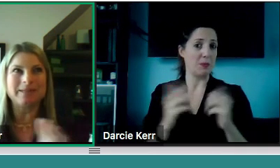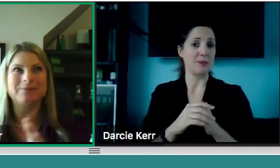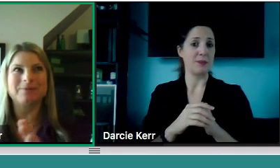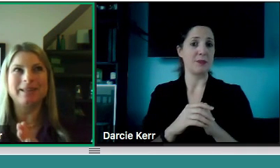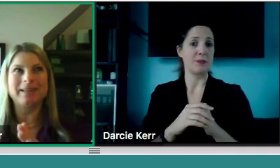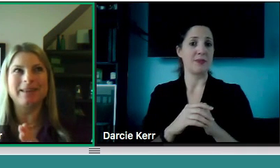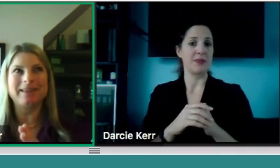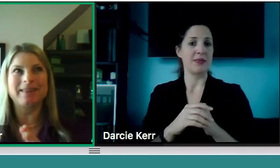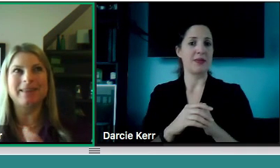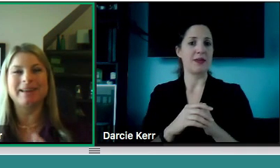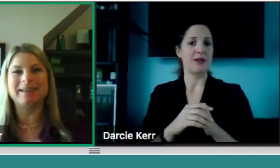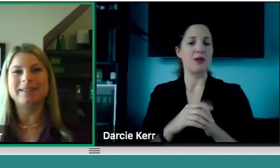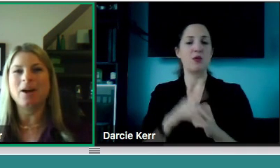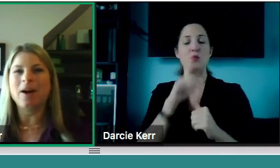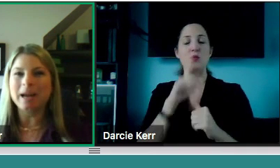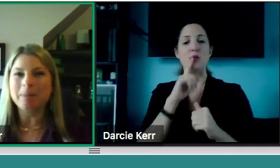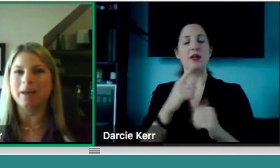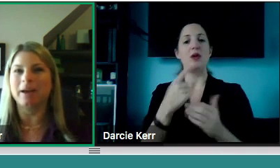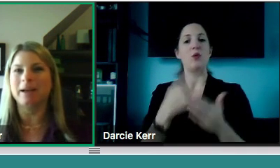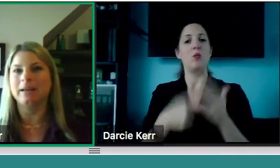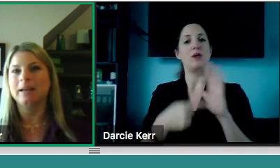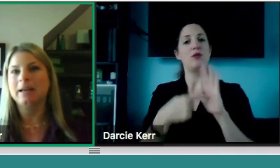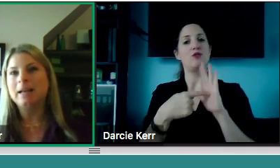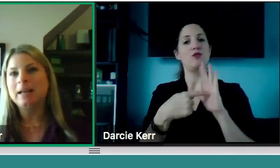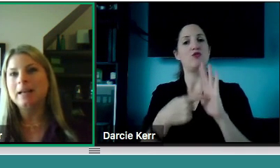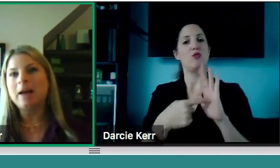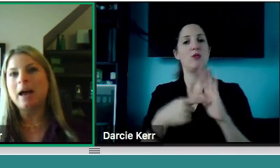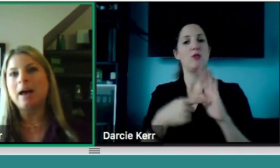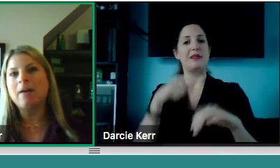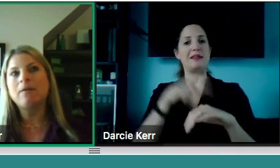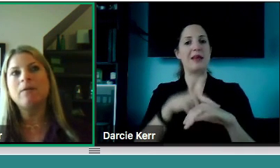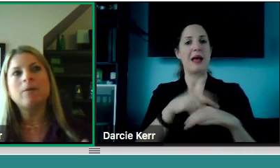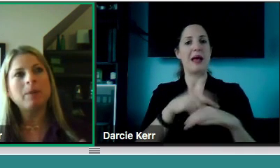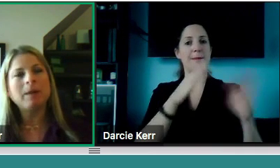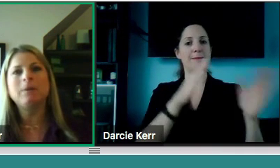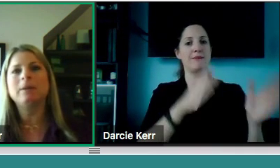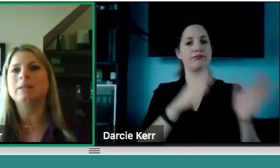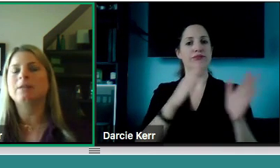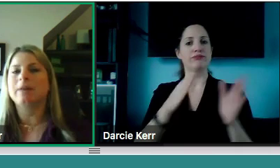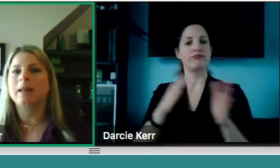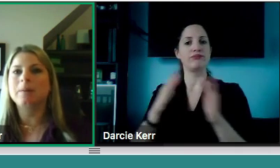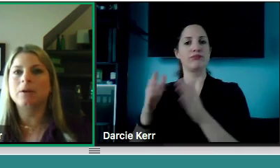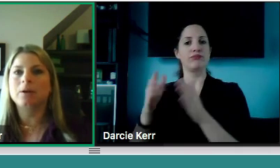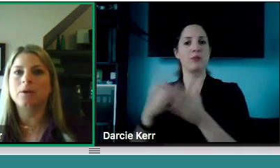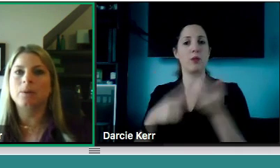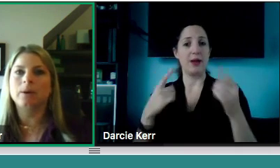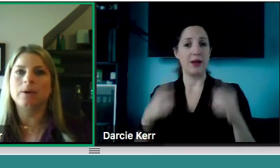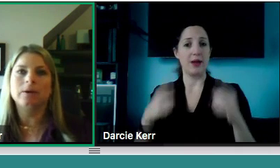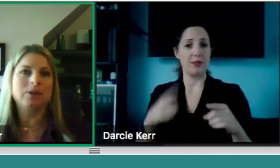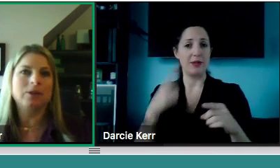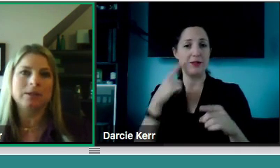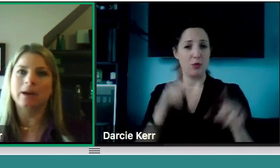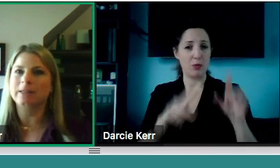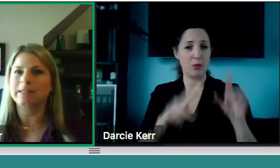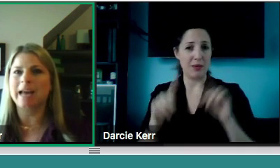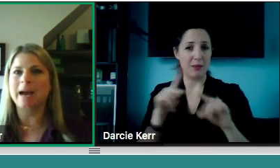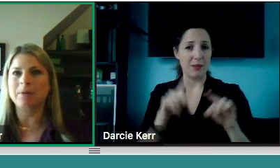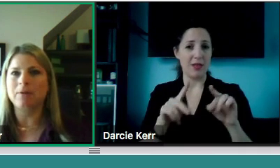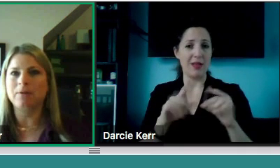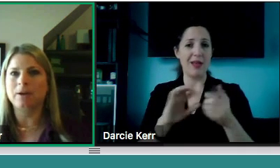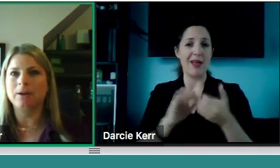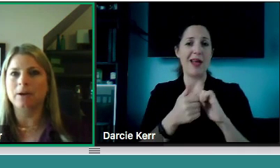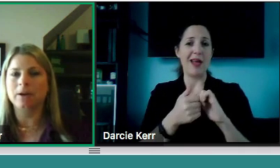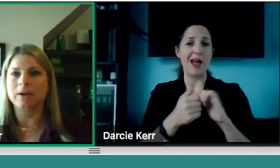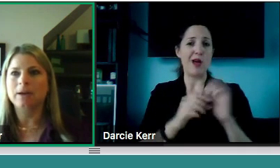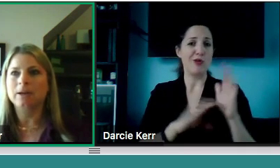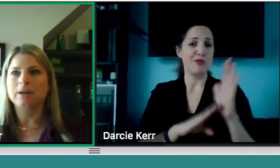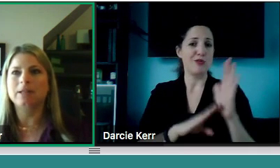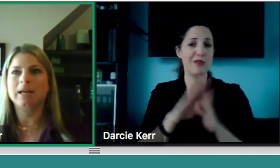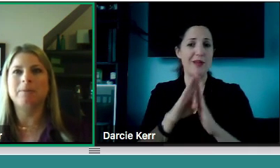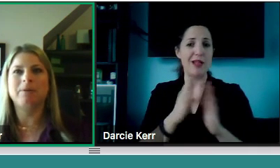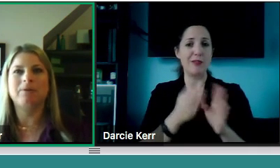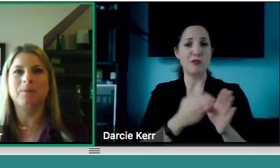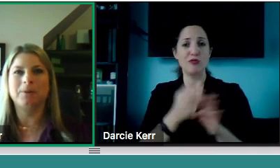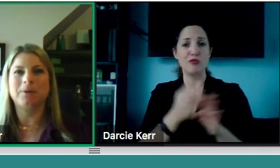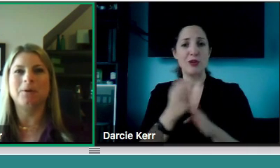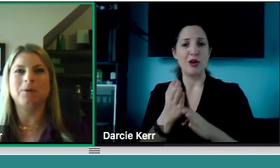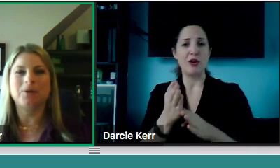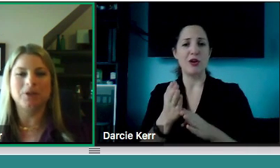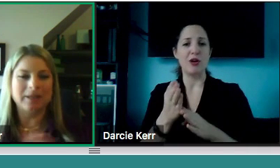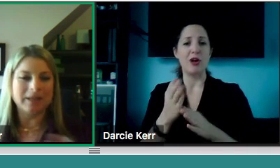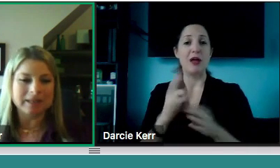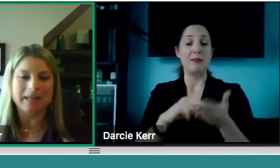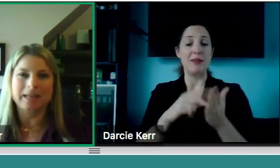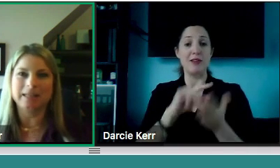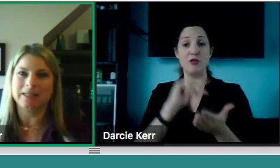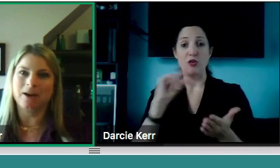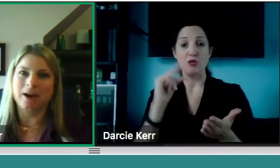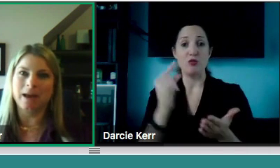shows really the timeline for people in developing a career. It's just not a snap your finger type of